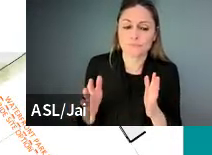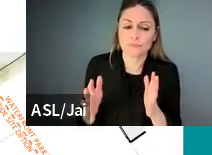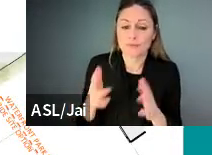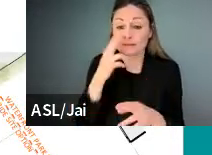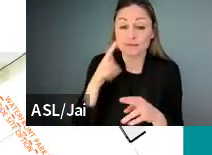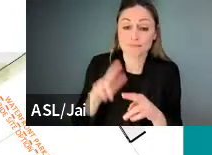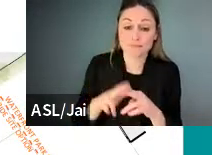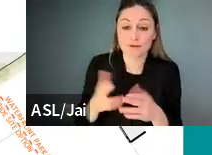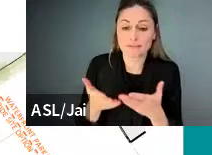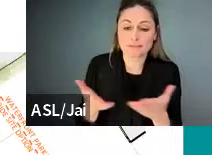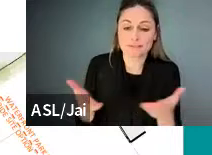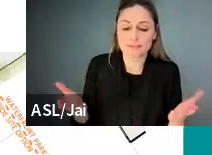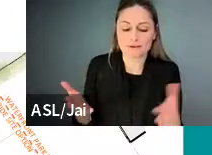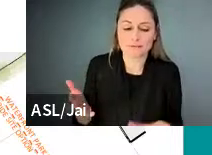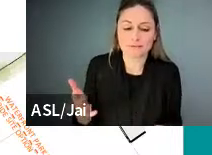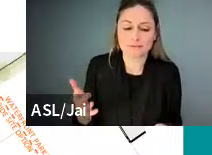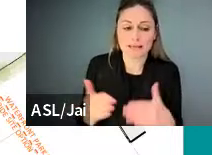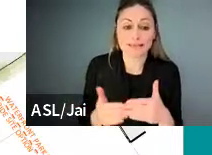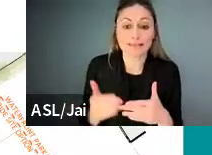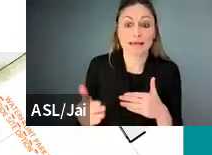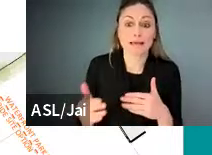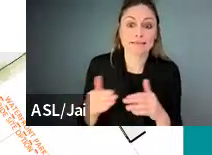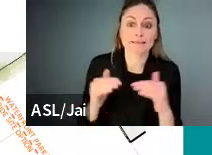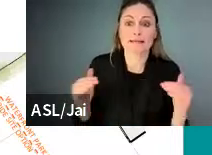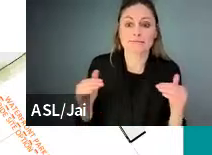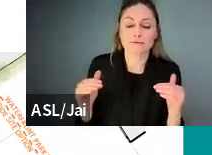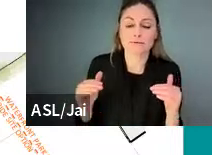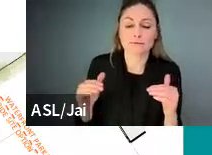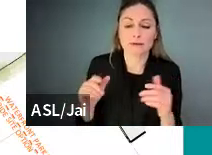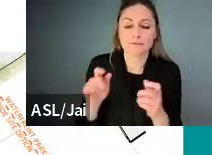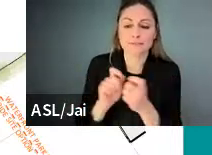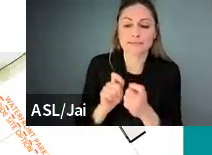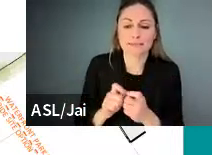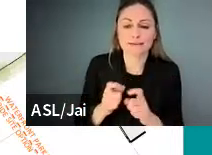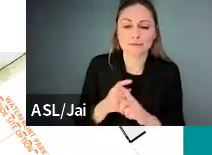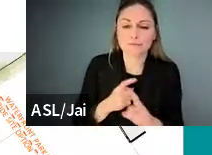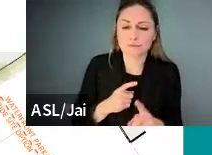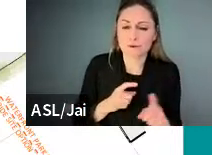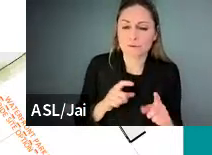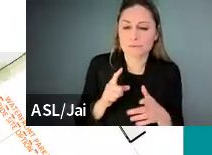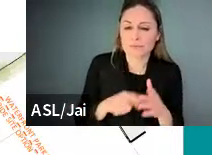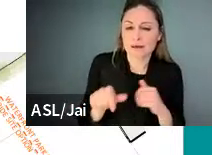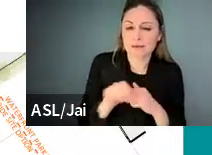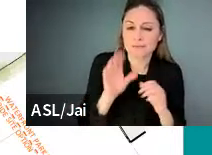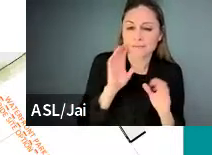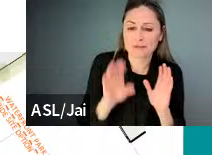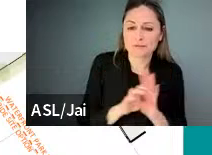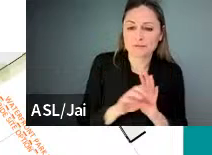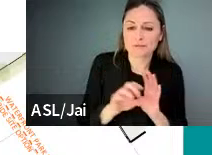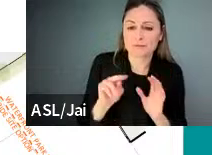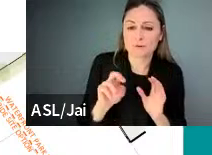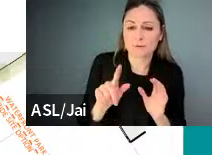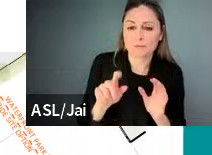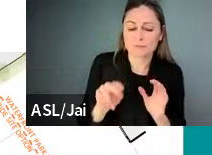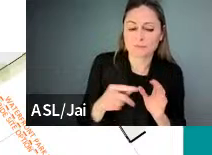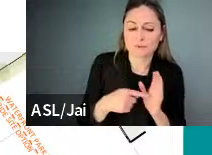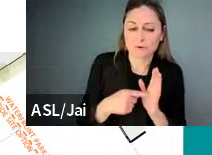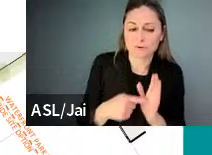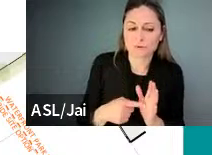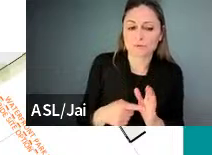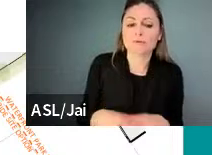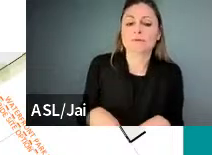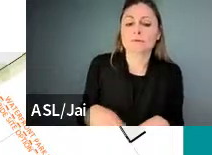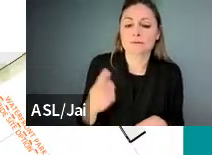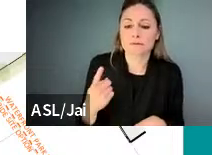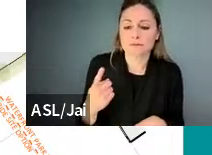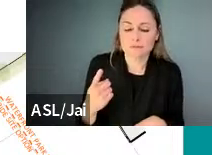stuff. So this is that next level of detail from that diagram that Nolan showed you. So to orient everybody, north is to the right. That's